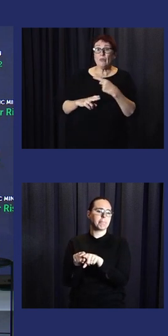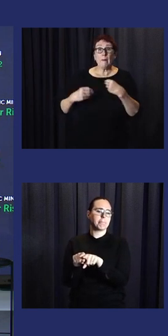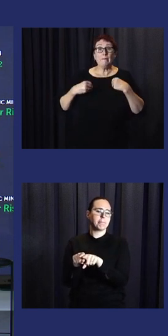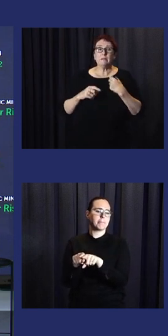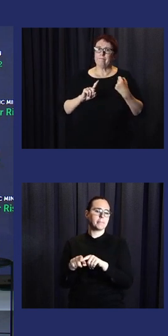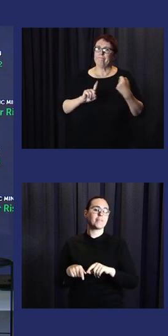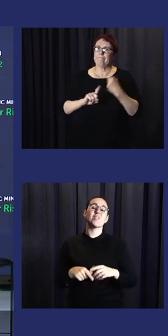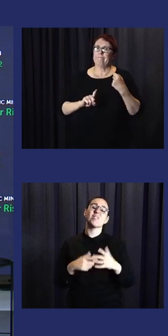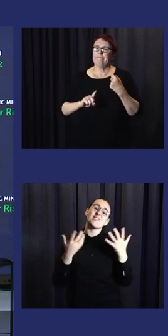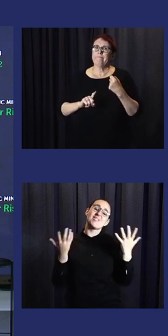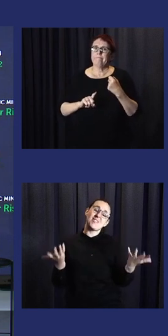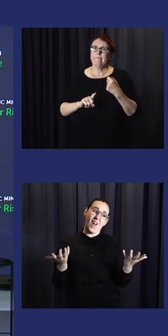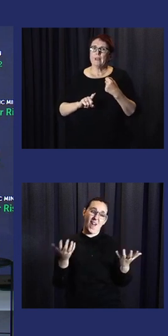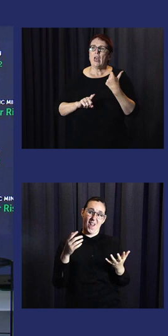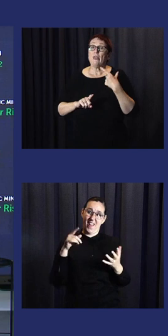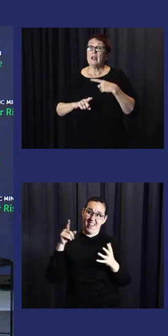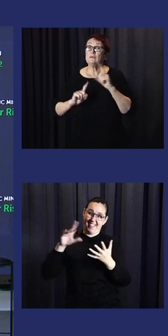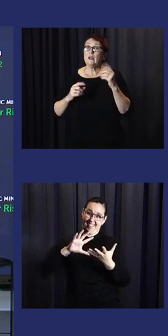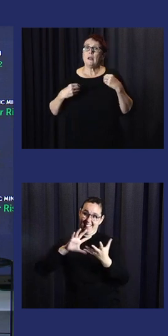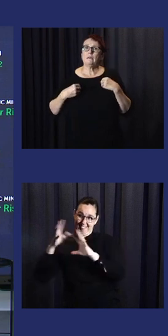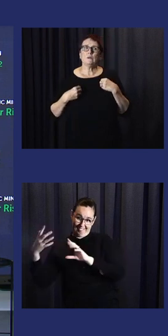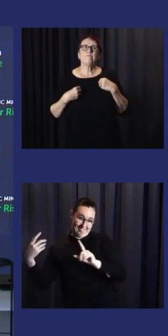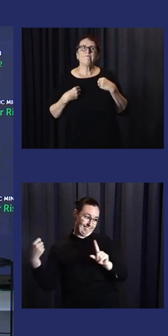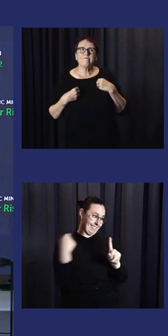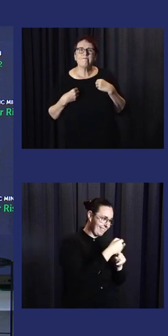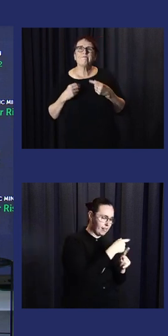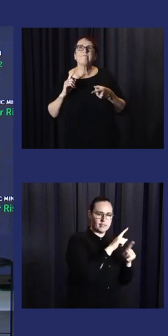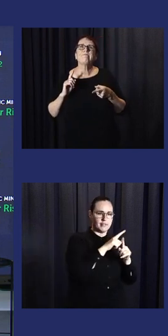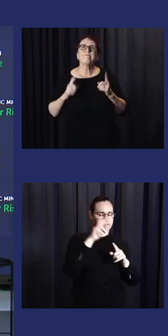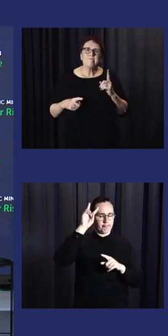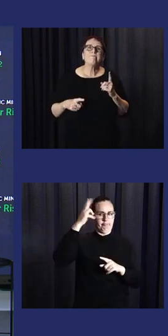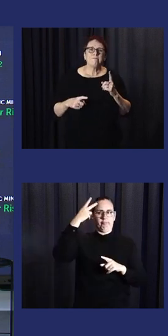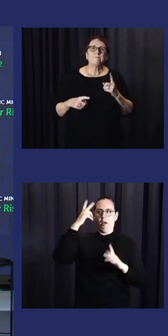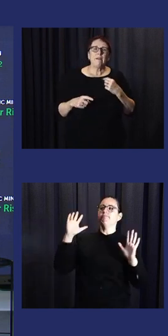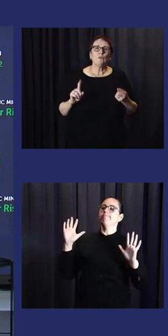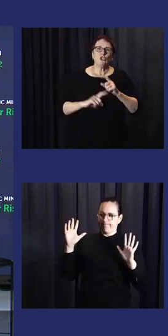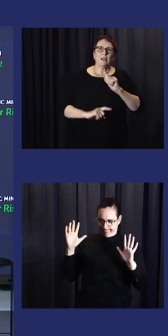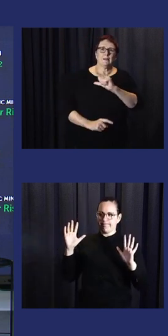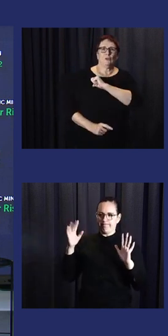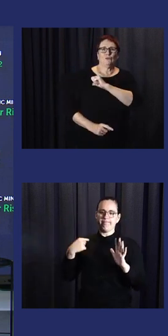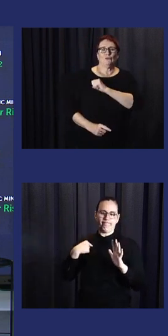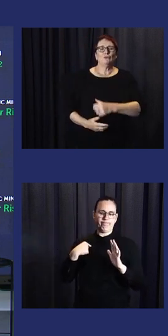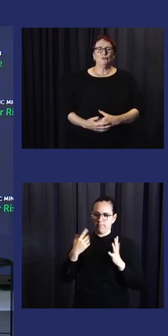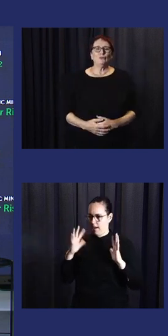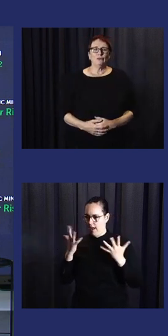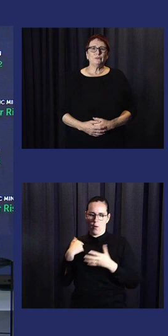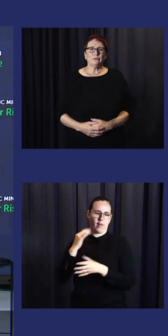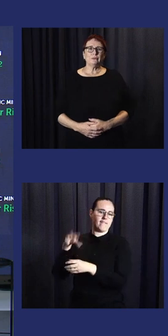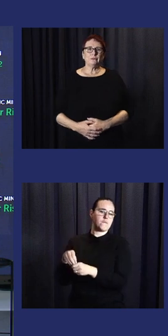is helping in changing this type of mindset. So I think